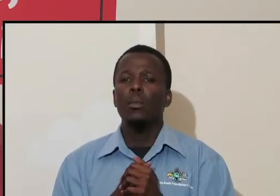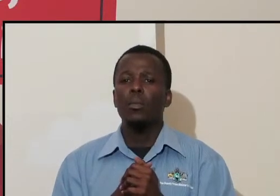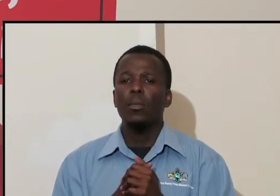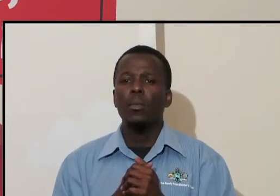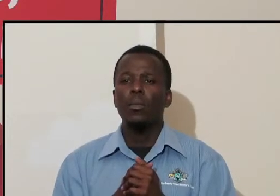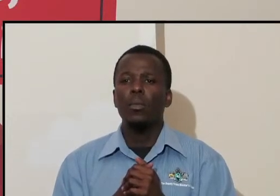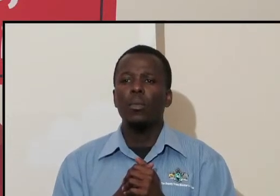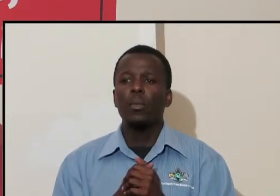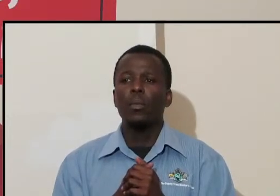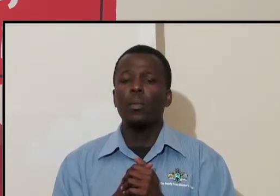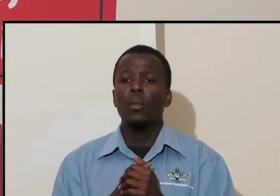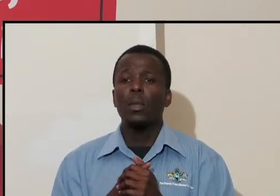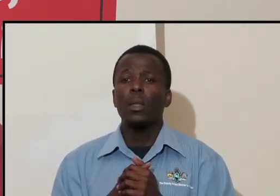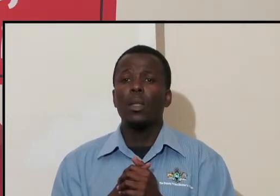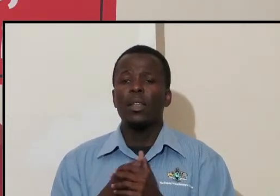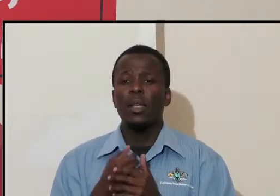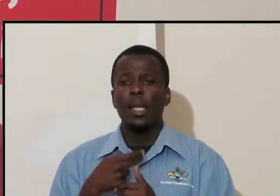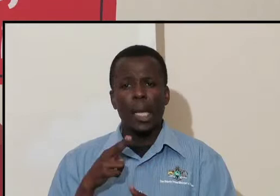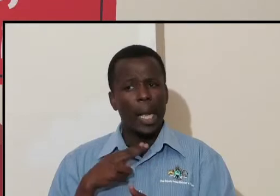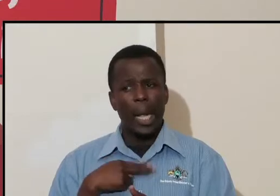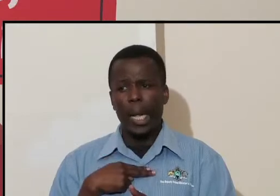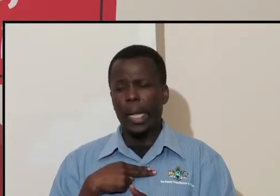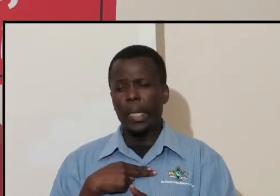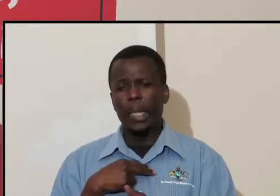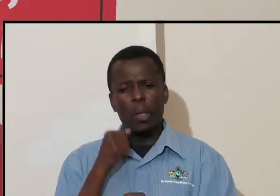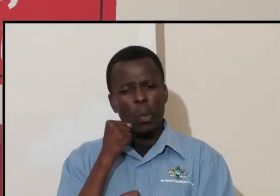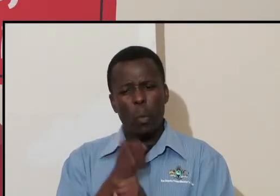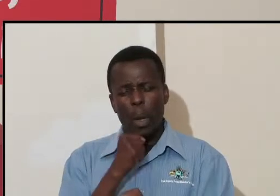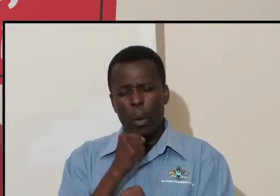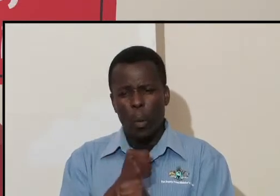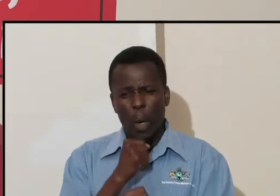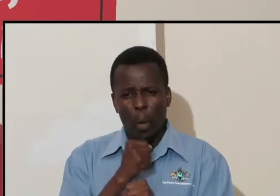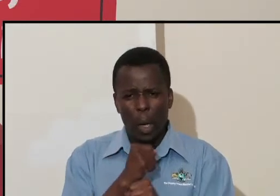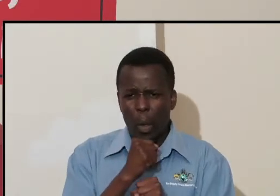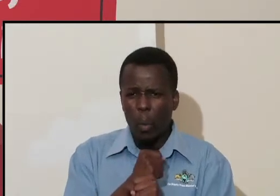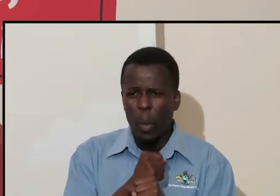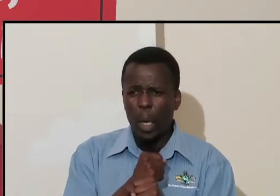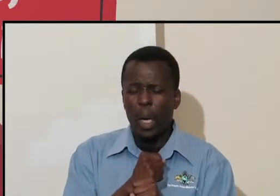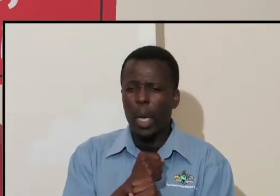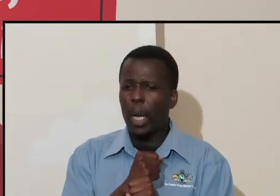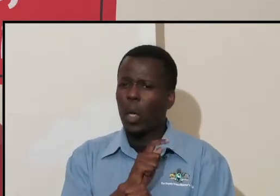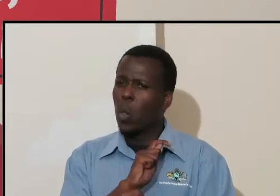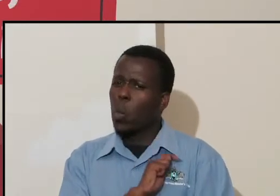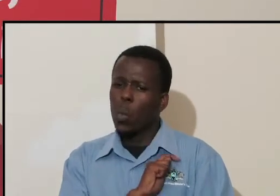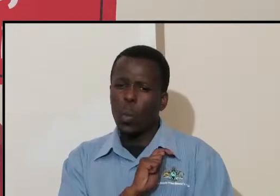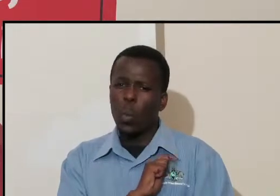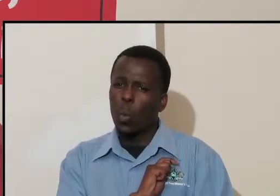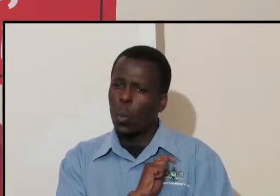We have made remarkable gains. We have made remarkable